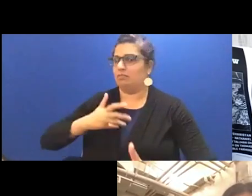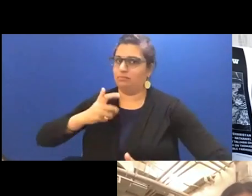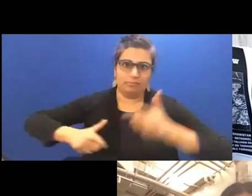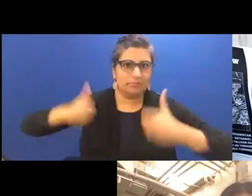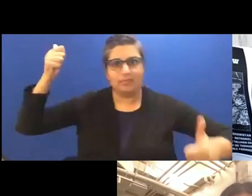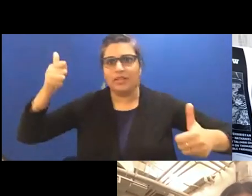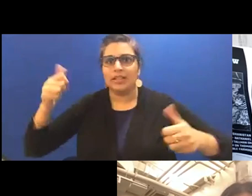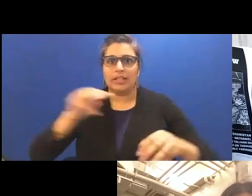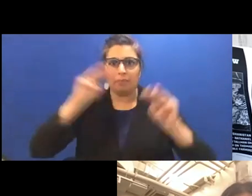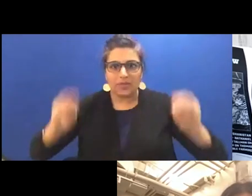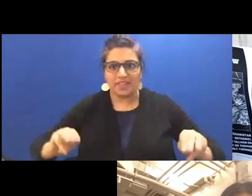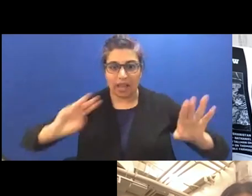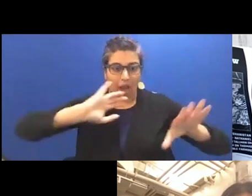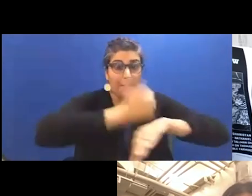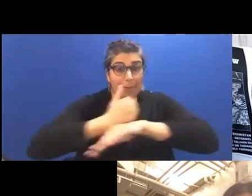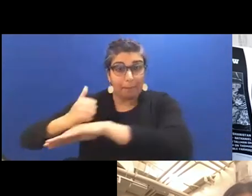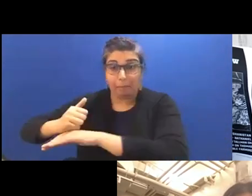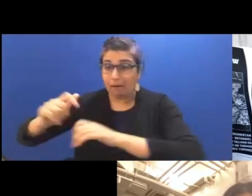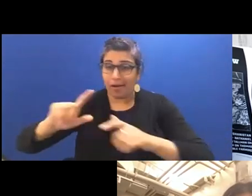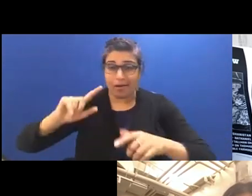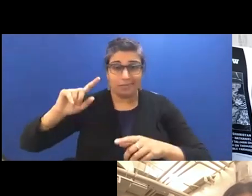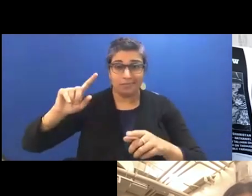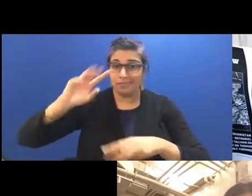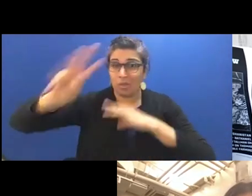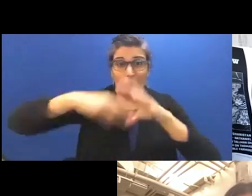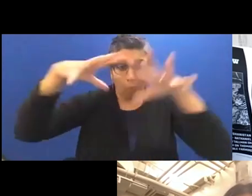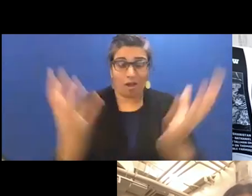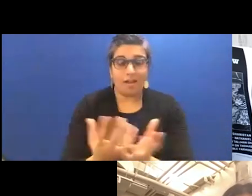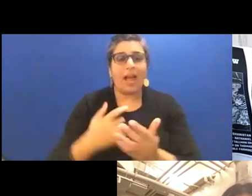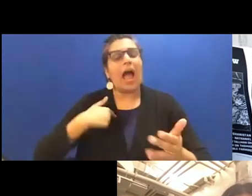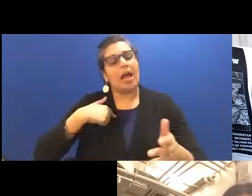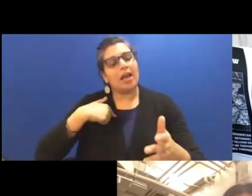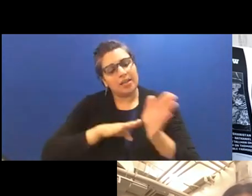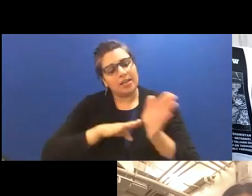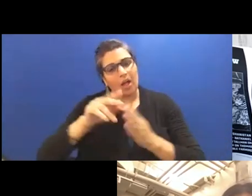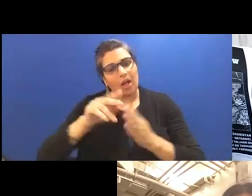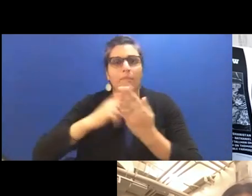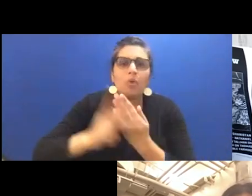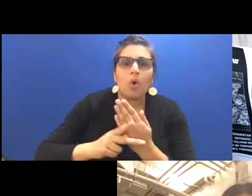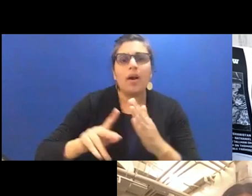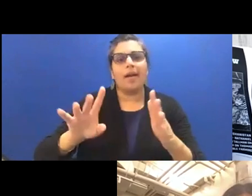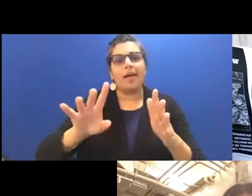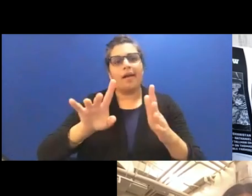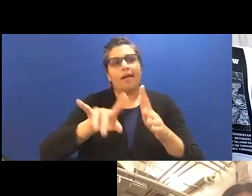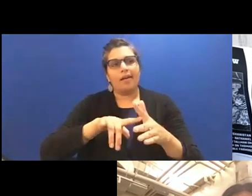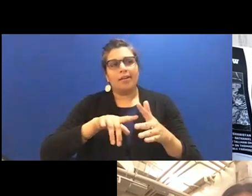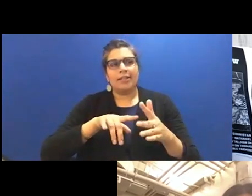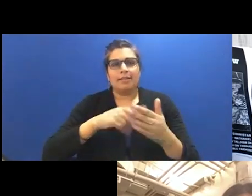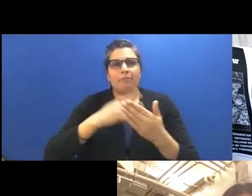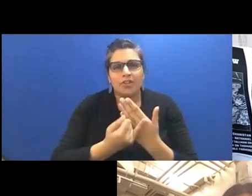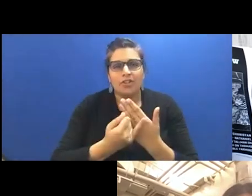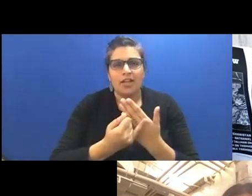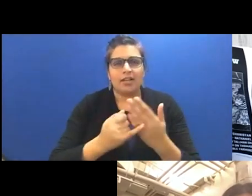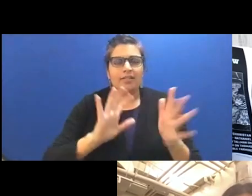museum complex in the world. I work on programs and initiatives that I like to think center trust and work.